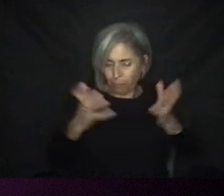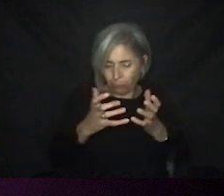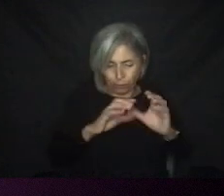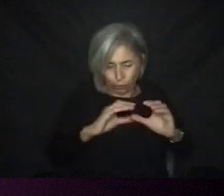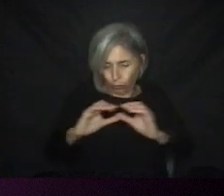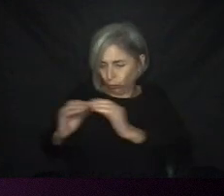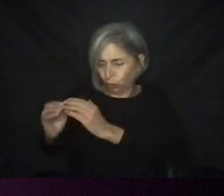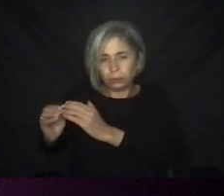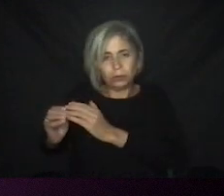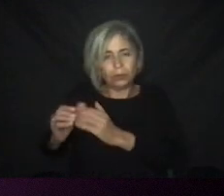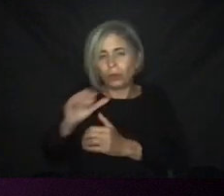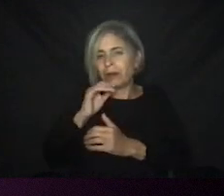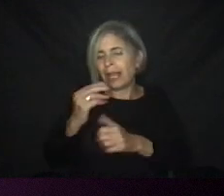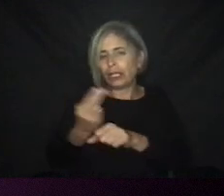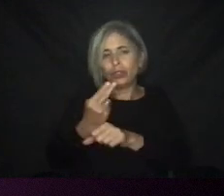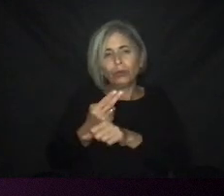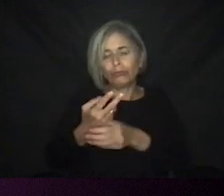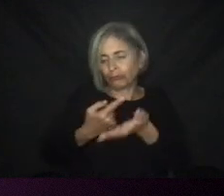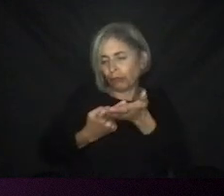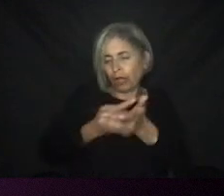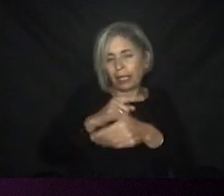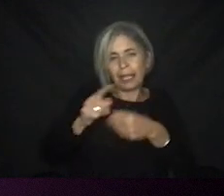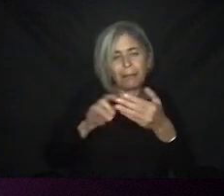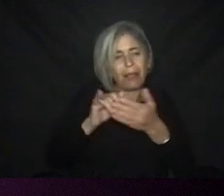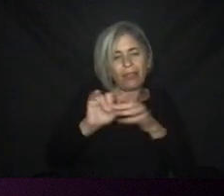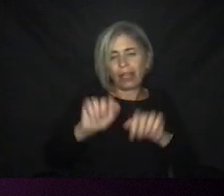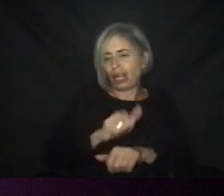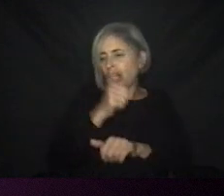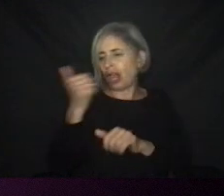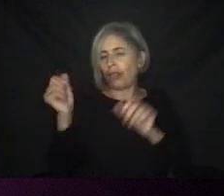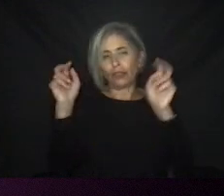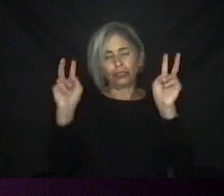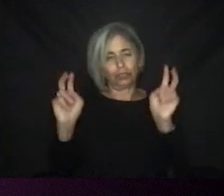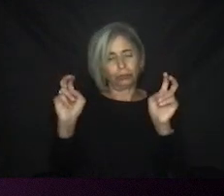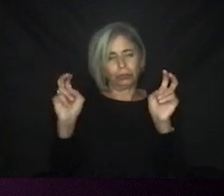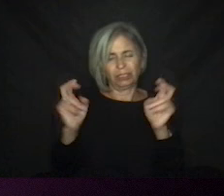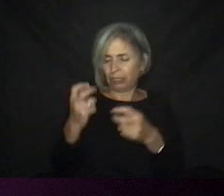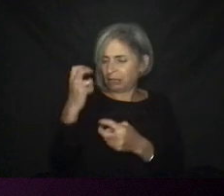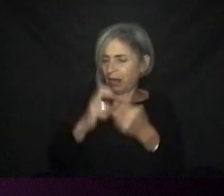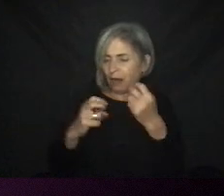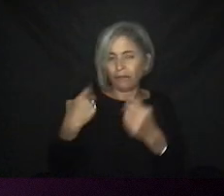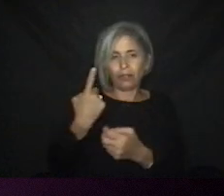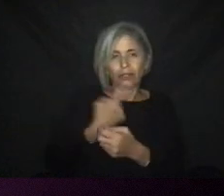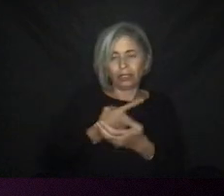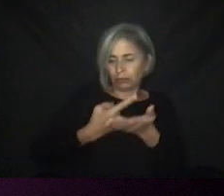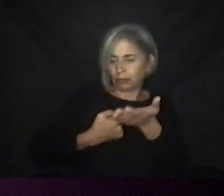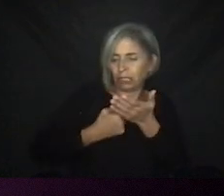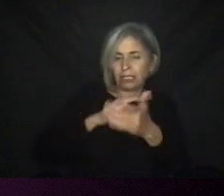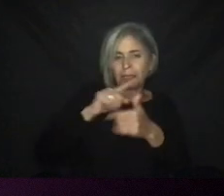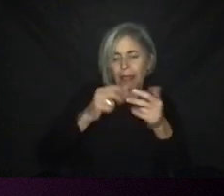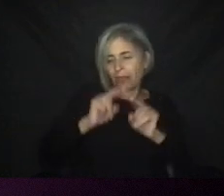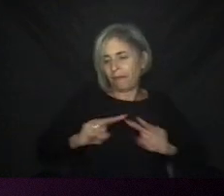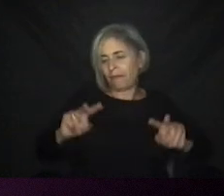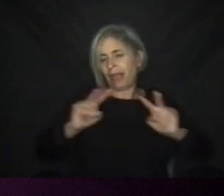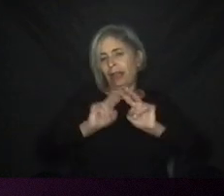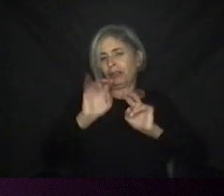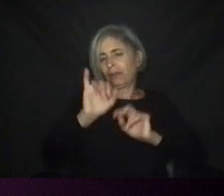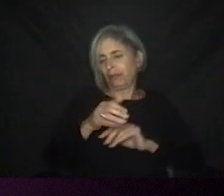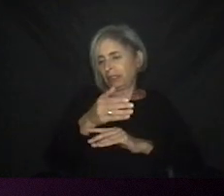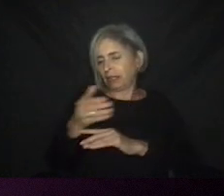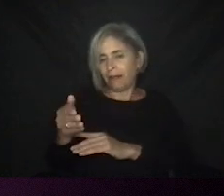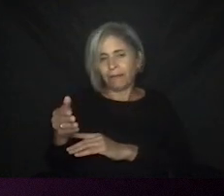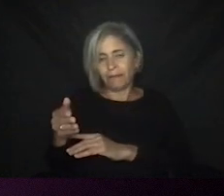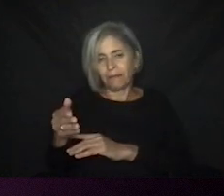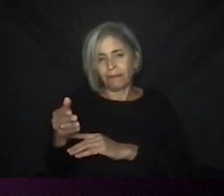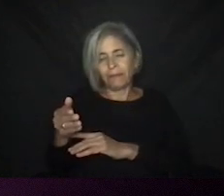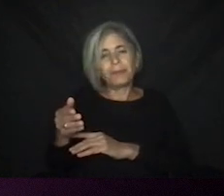groups, we're not accustomed to talking about it in other terms. It's hard for us to talk about the value of this stuff